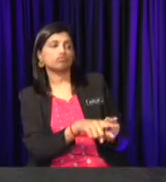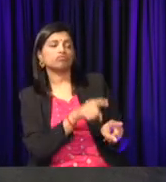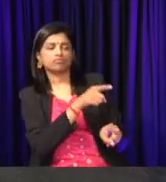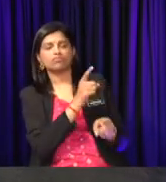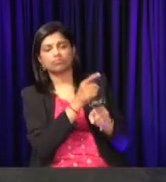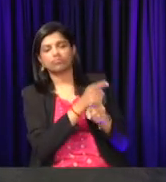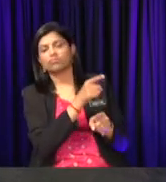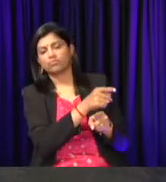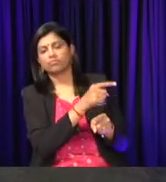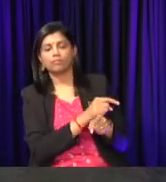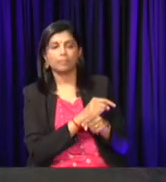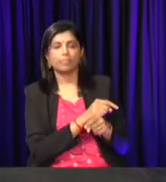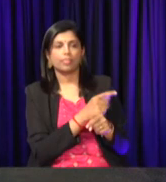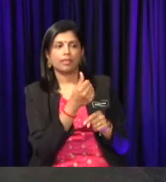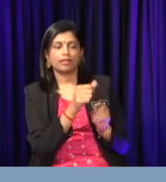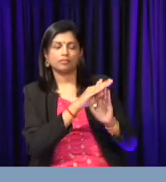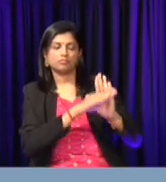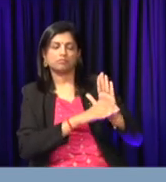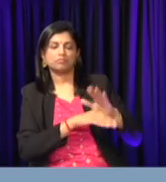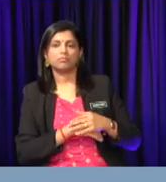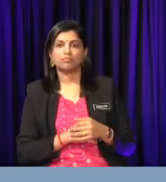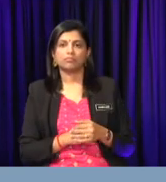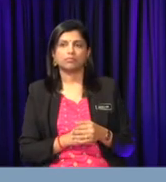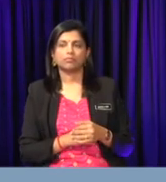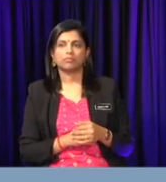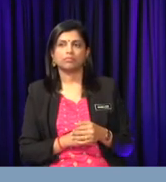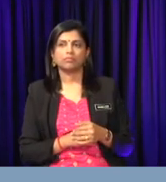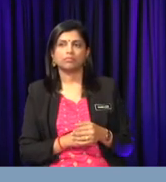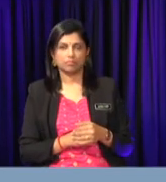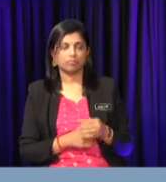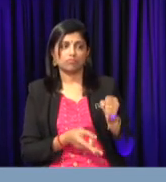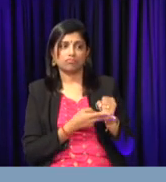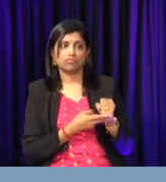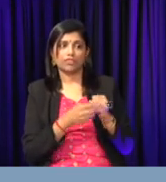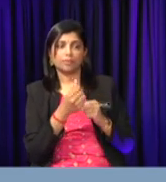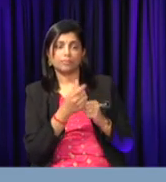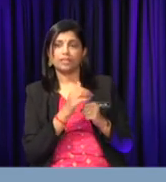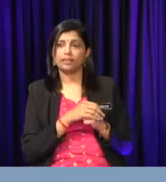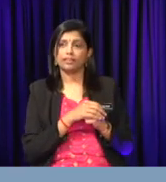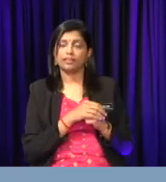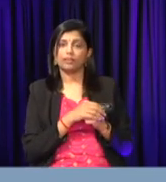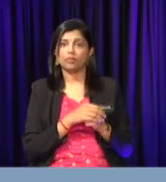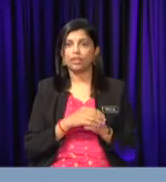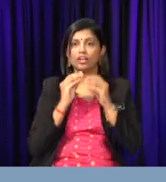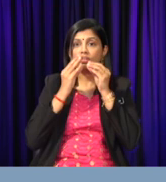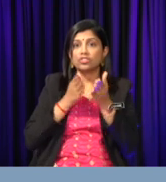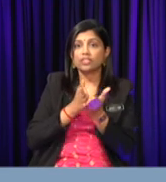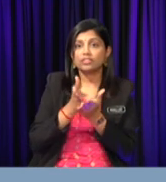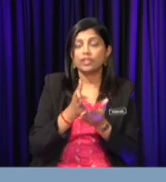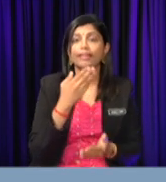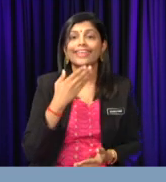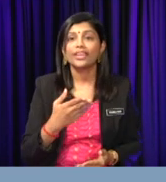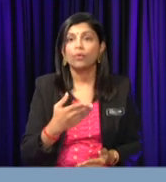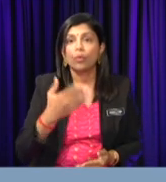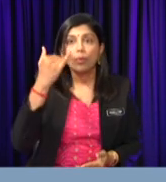point that we can save our money via online shopping. All right, thank you very much, candidates. Mm-hmm.